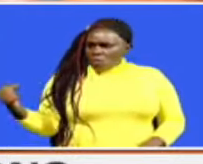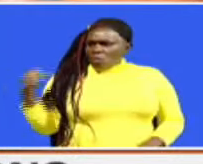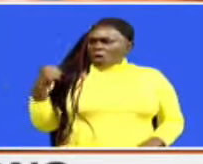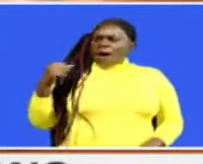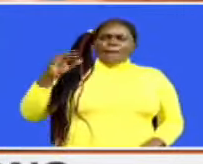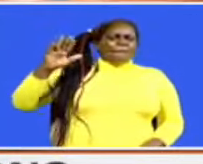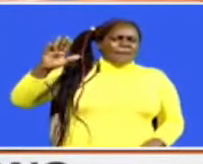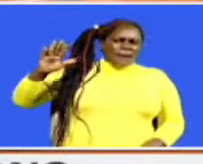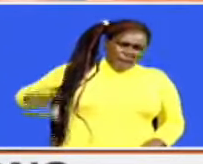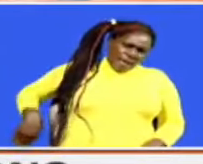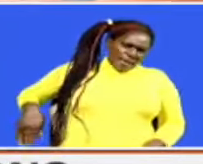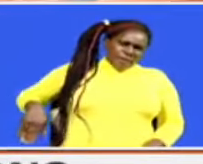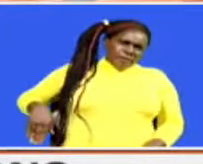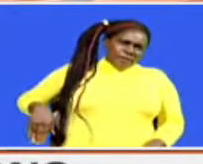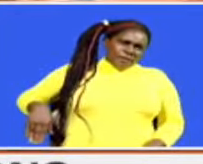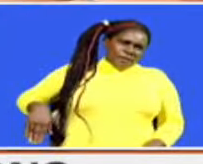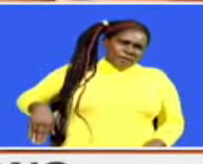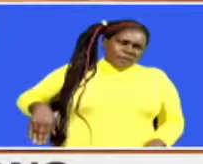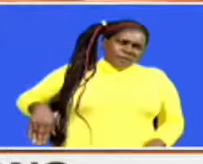too late.